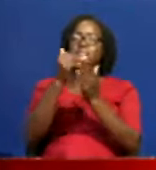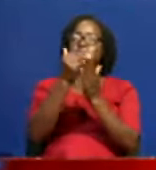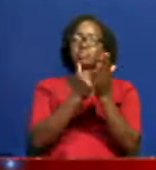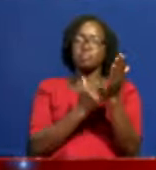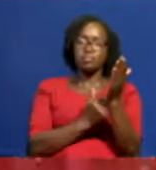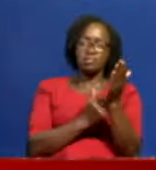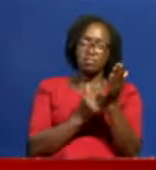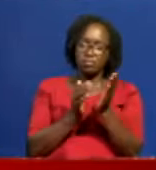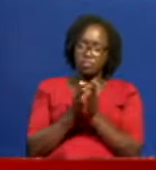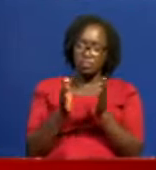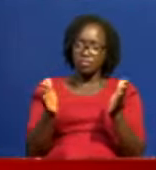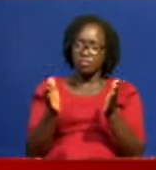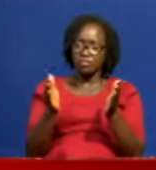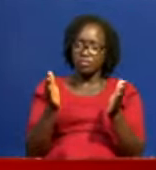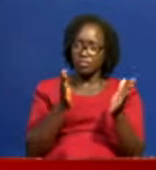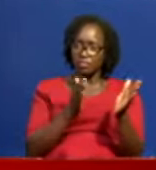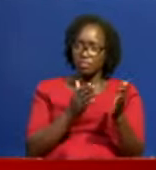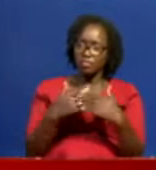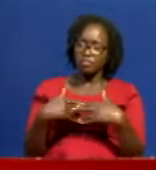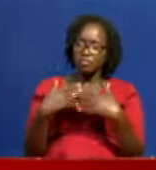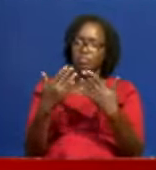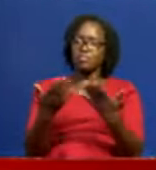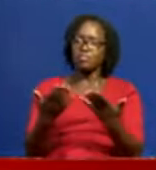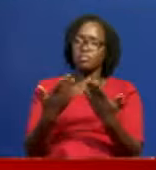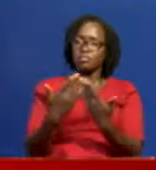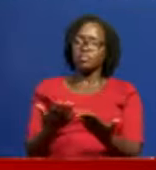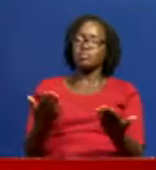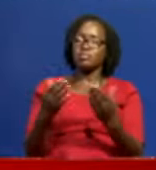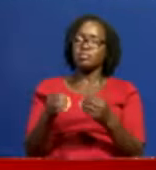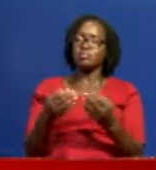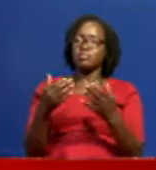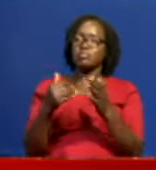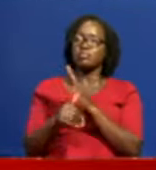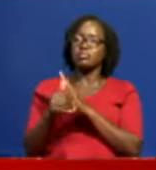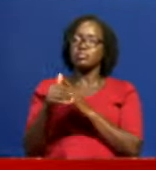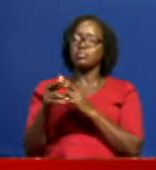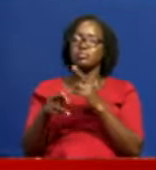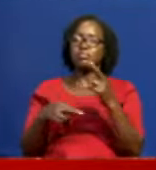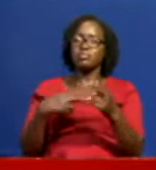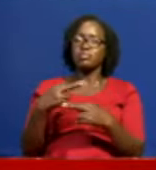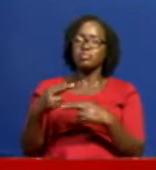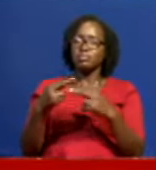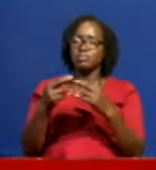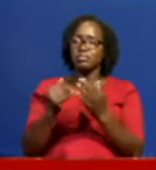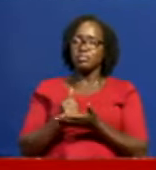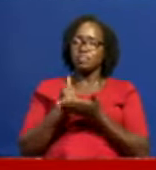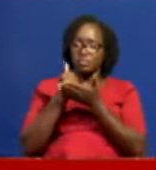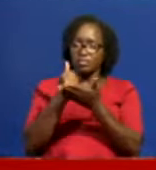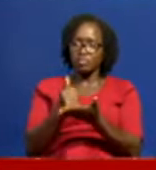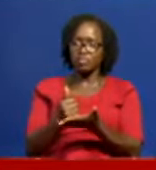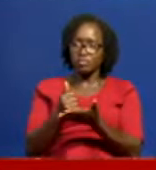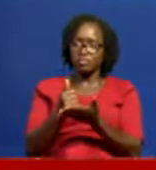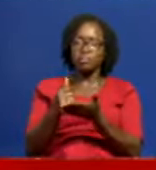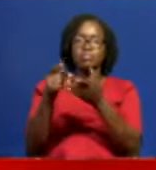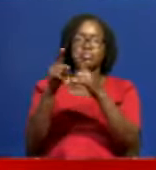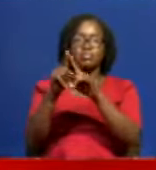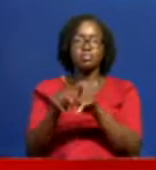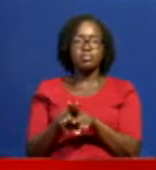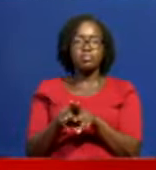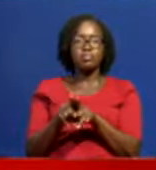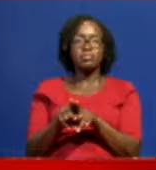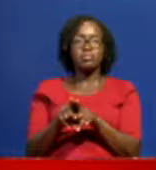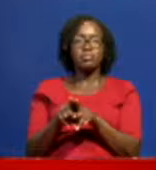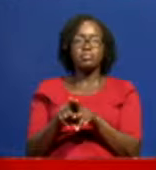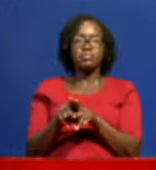and expand the range of products offered under this revolutionary intervention. Similarly,